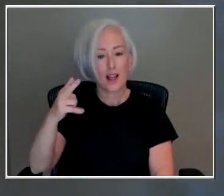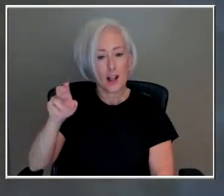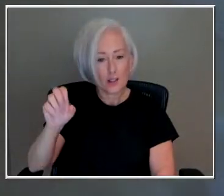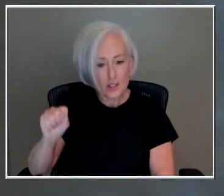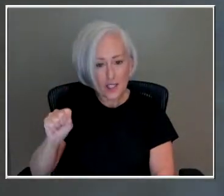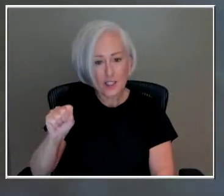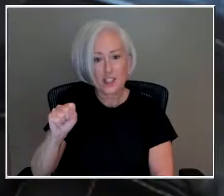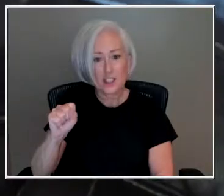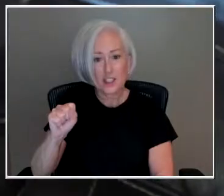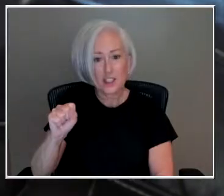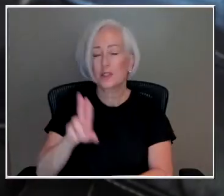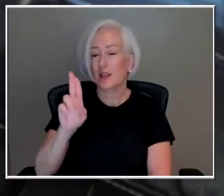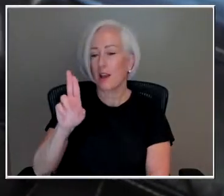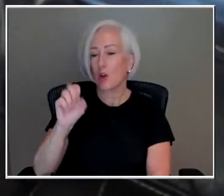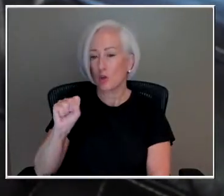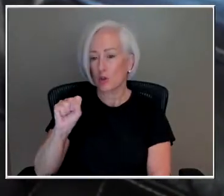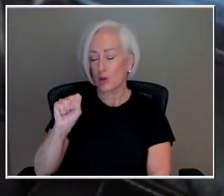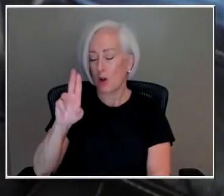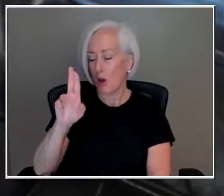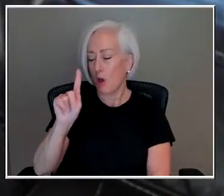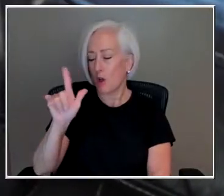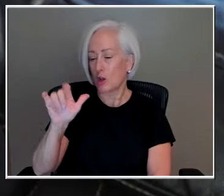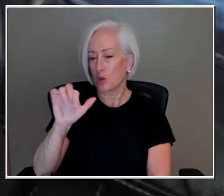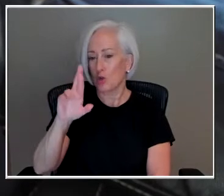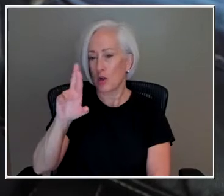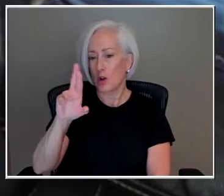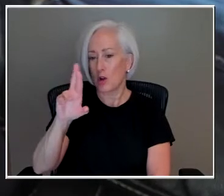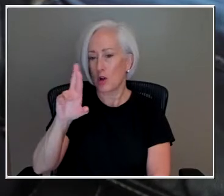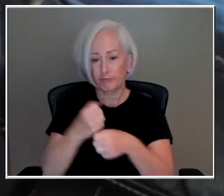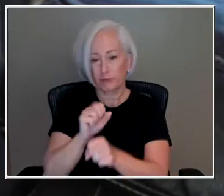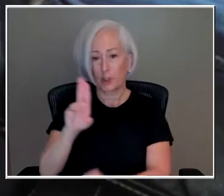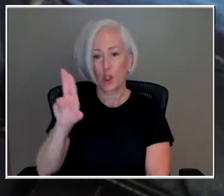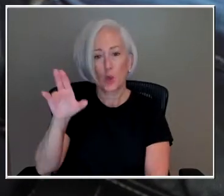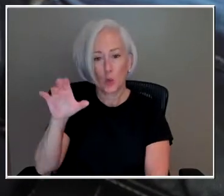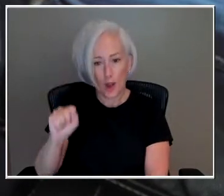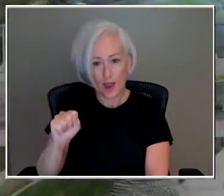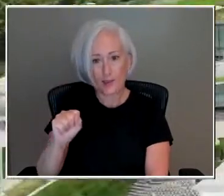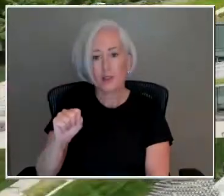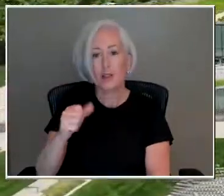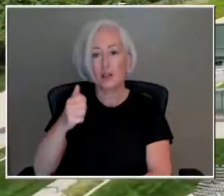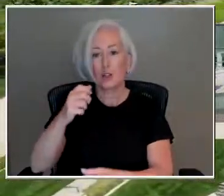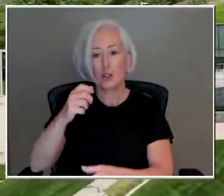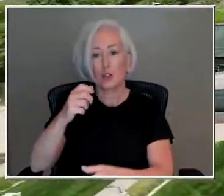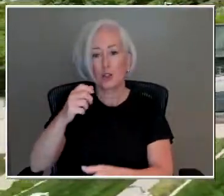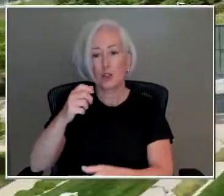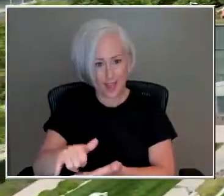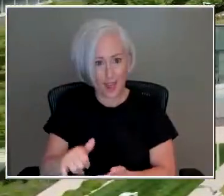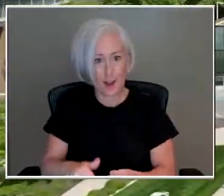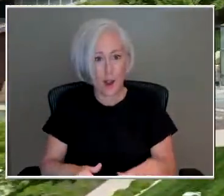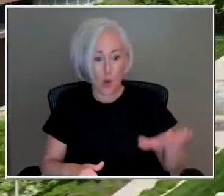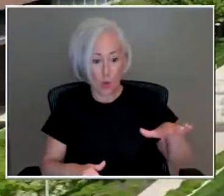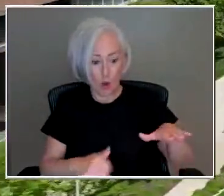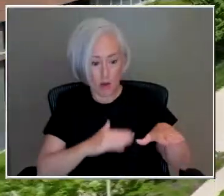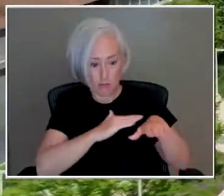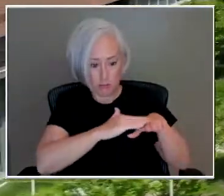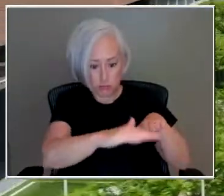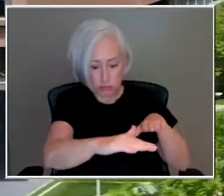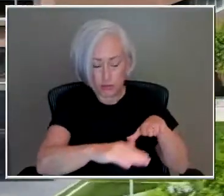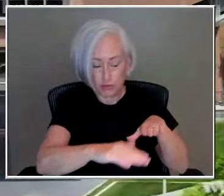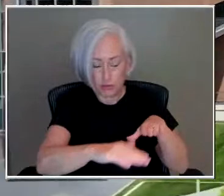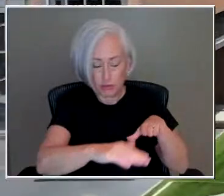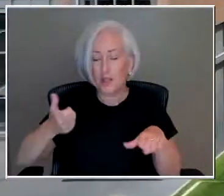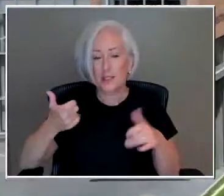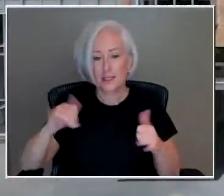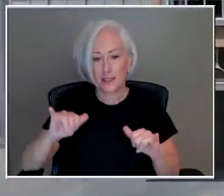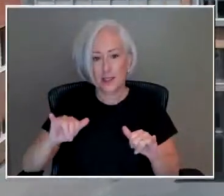and stop the shakes. This right one was a lot worse than the left one is now. Stan left Joplin behind him and headed up the